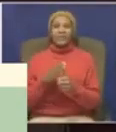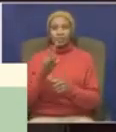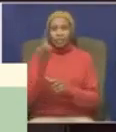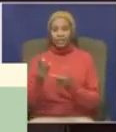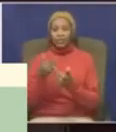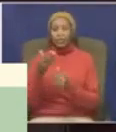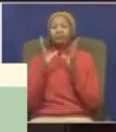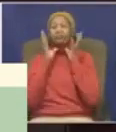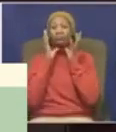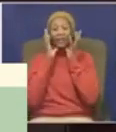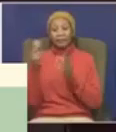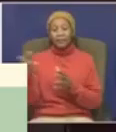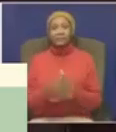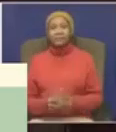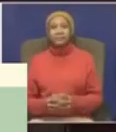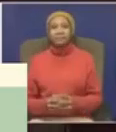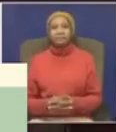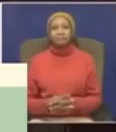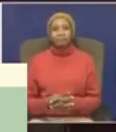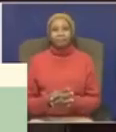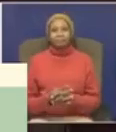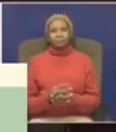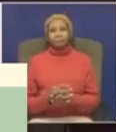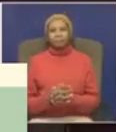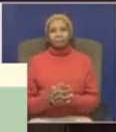asked by the Honourable Malema.